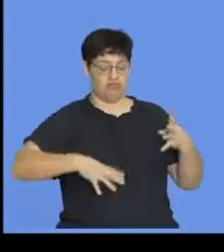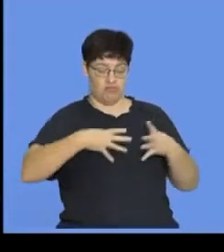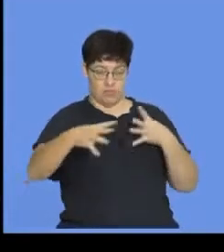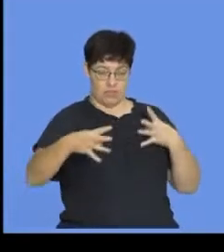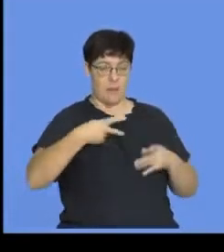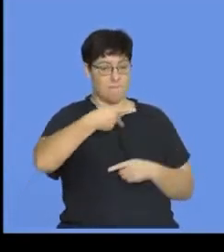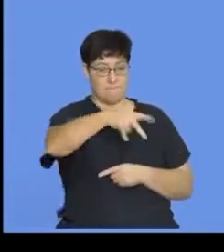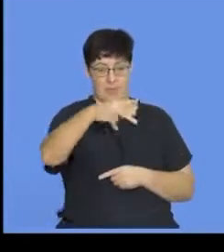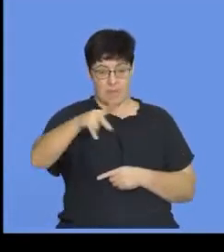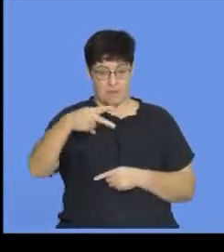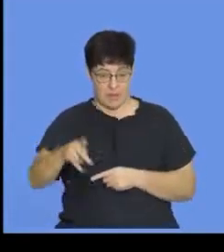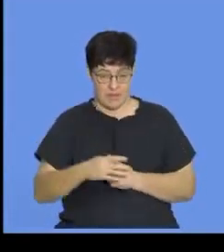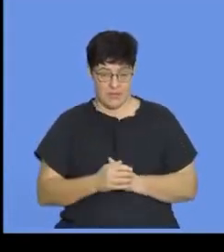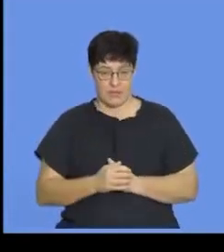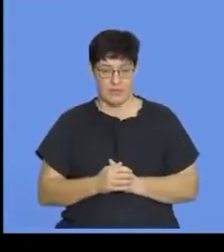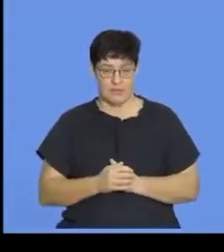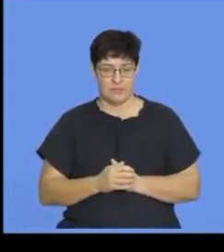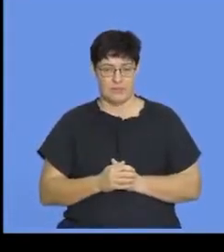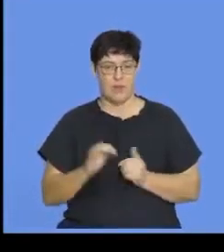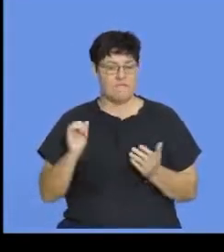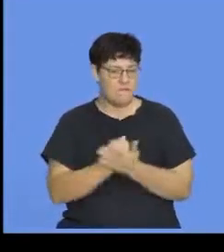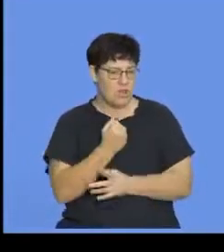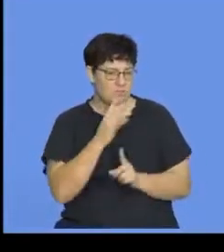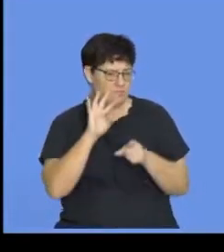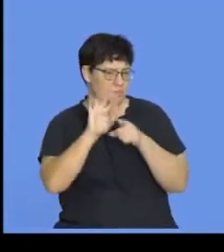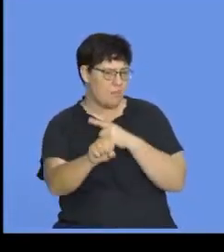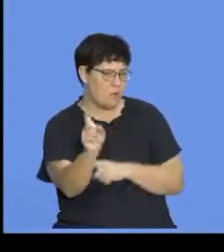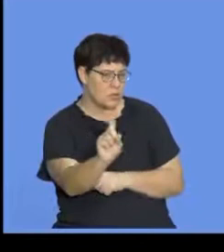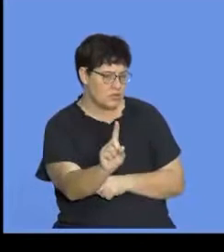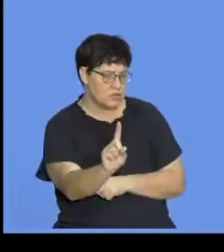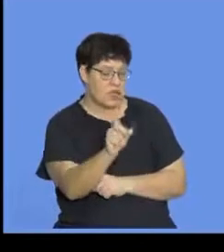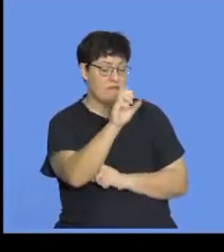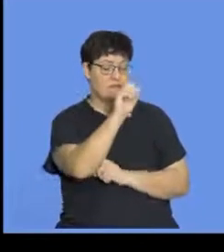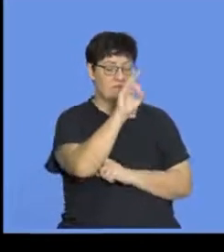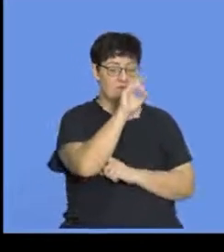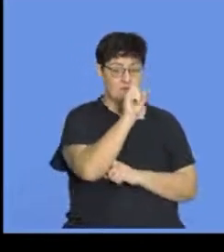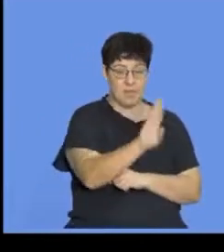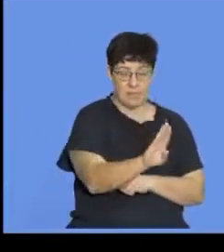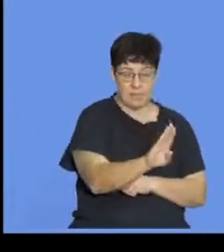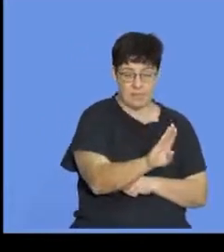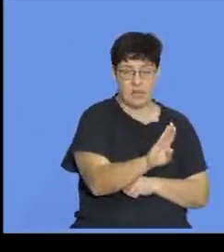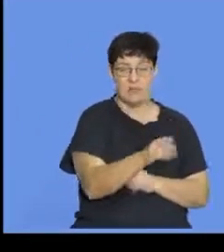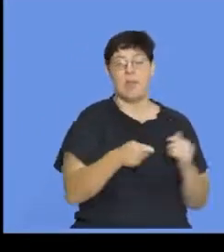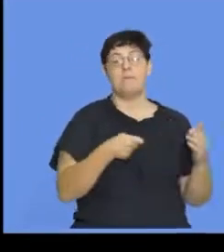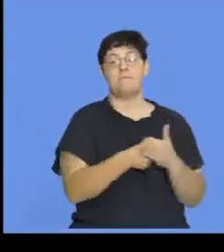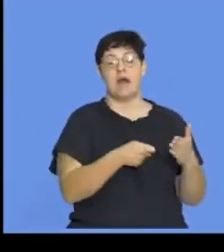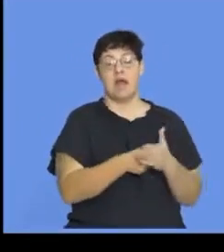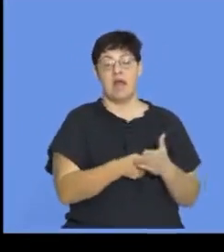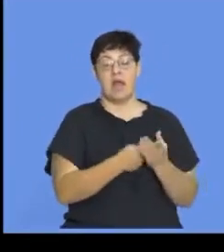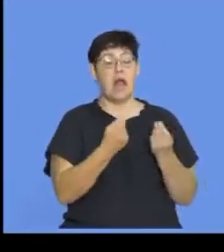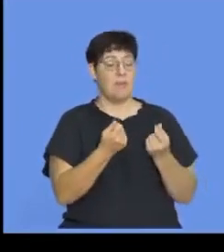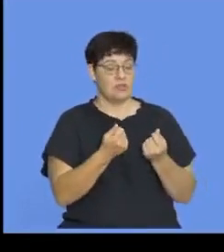schedule, we need to ascertain firstly, in February, we purchased goods to the value